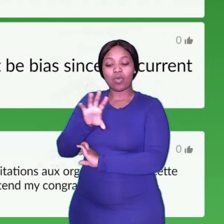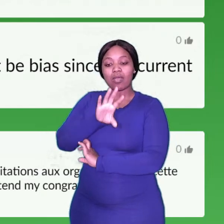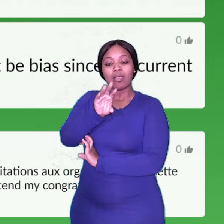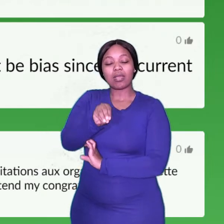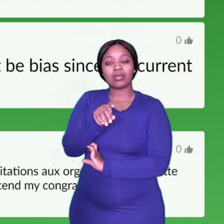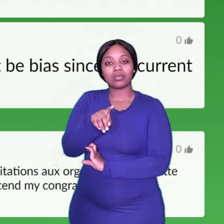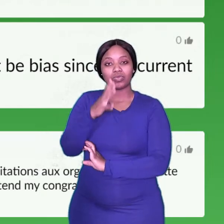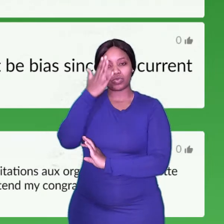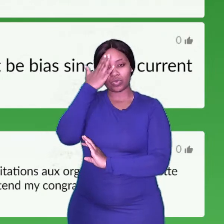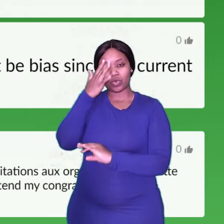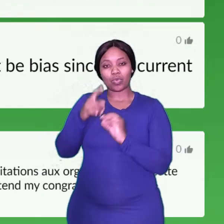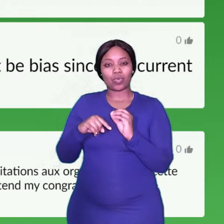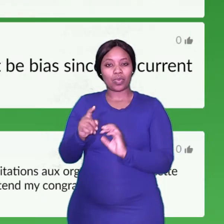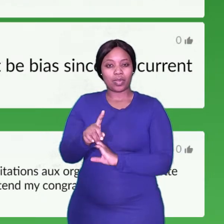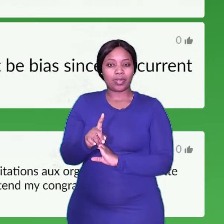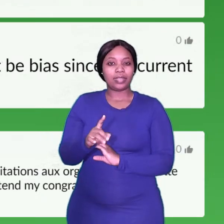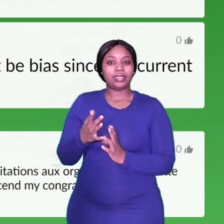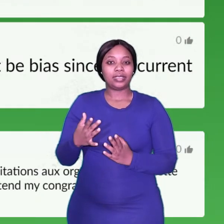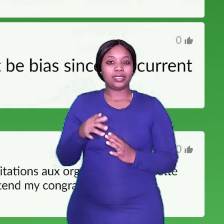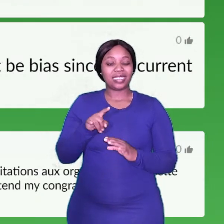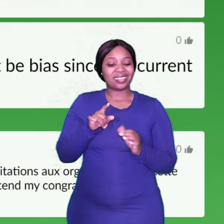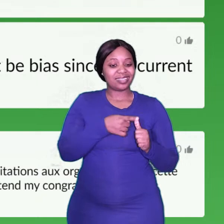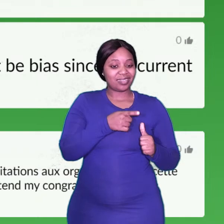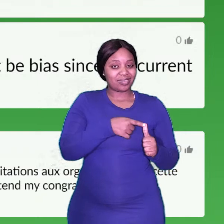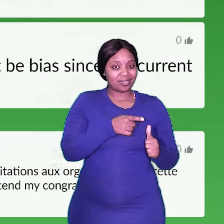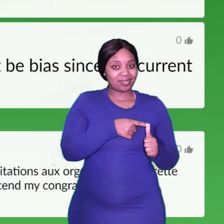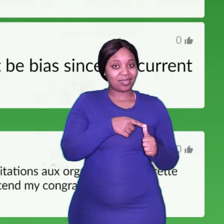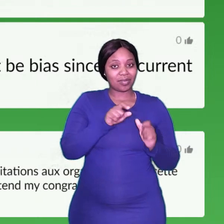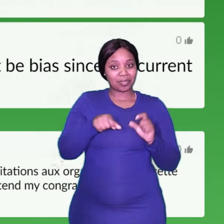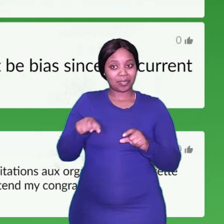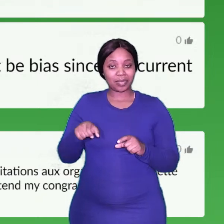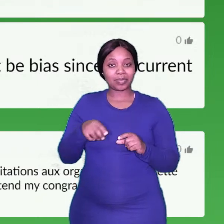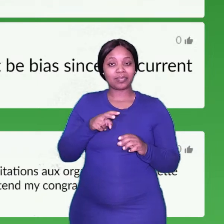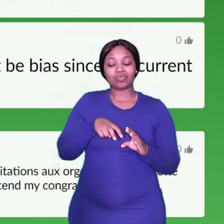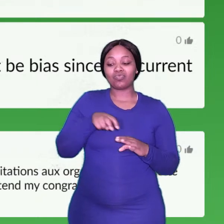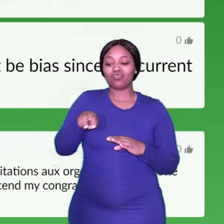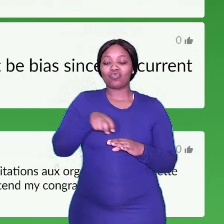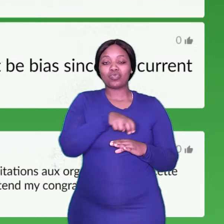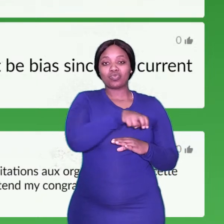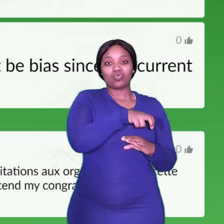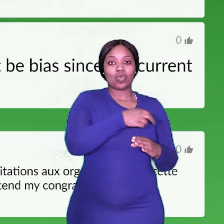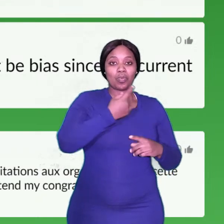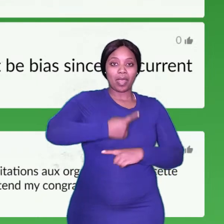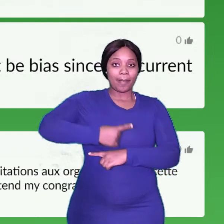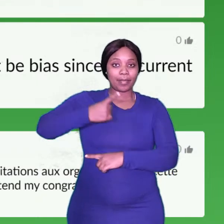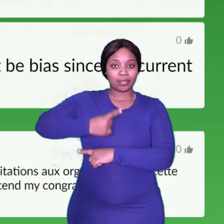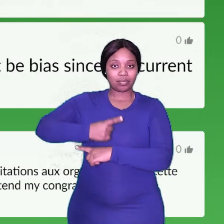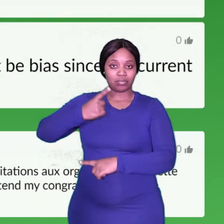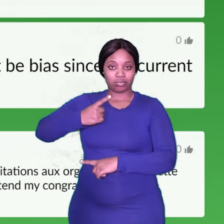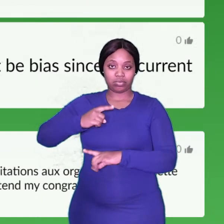apart from census about unaccompanied minors from behind our borders? So both of